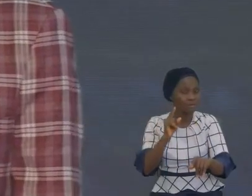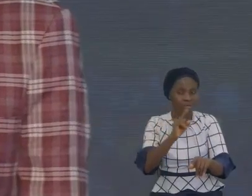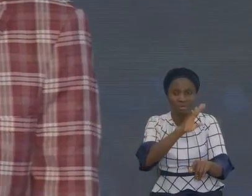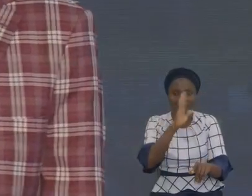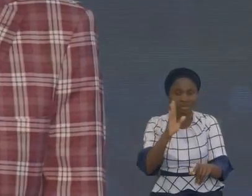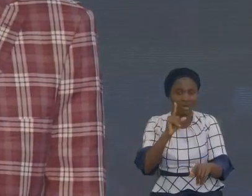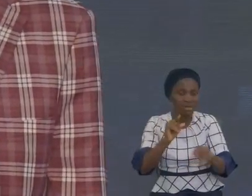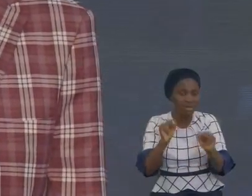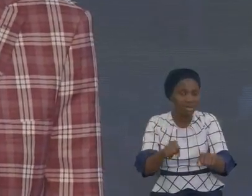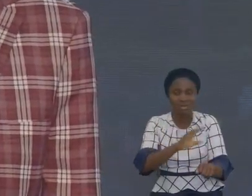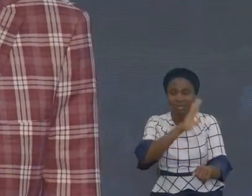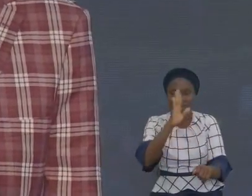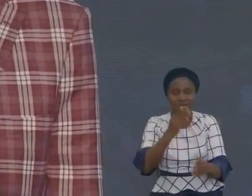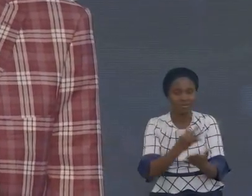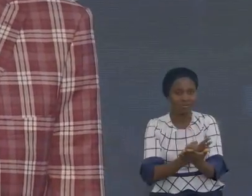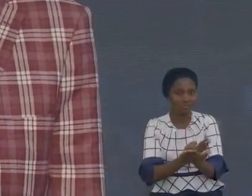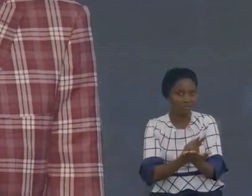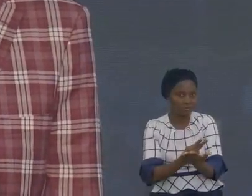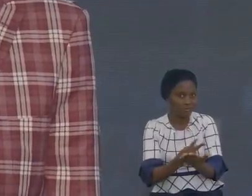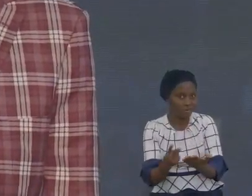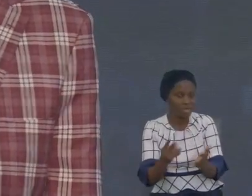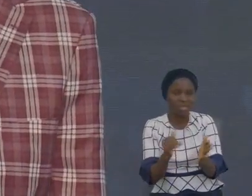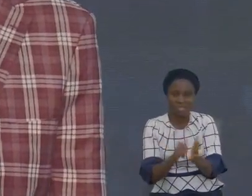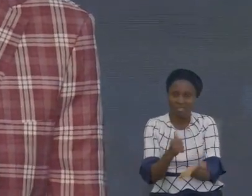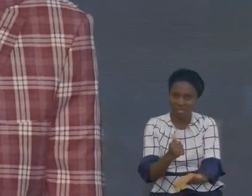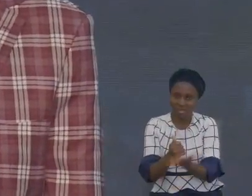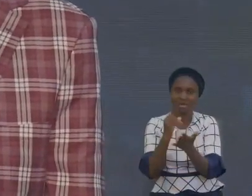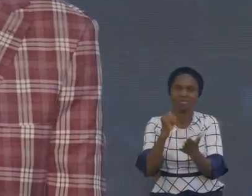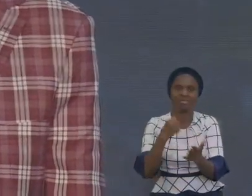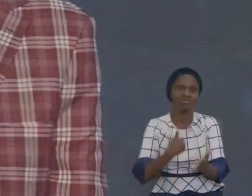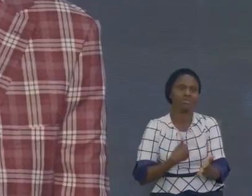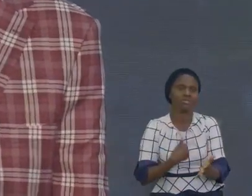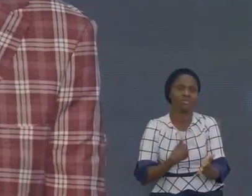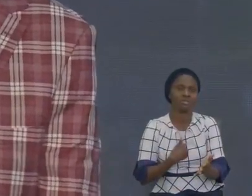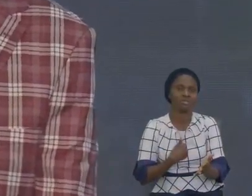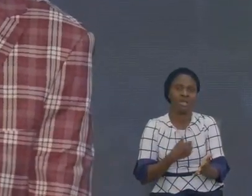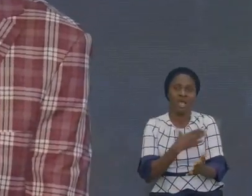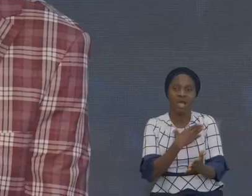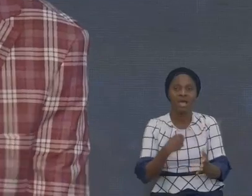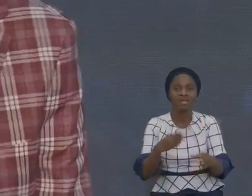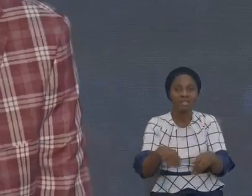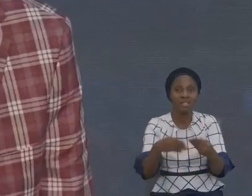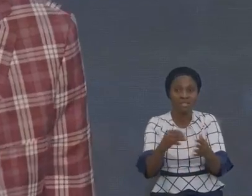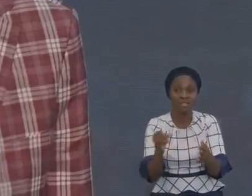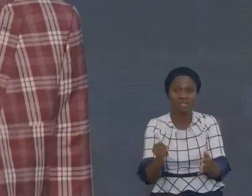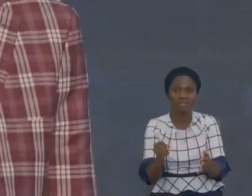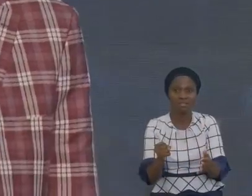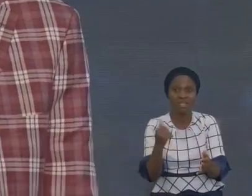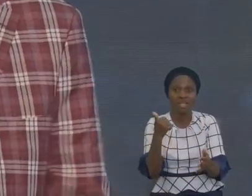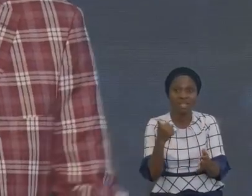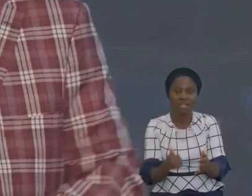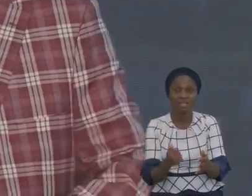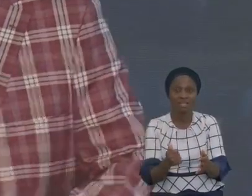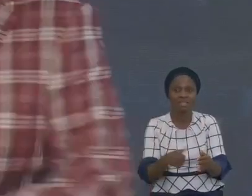he gives a decree to confirm my